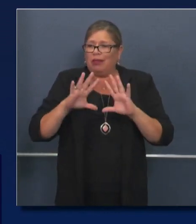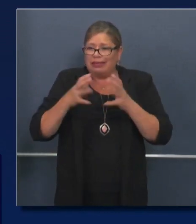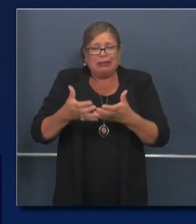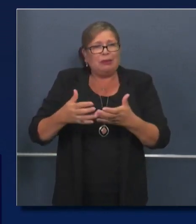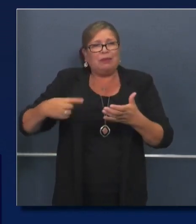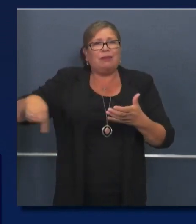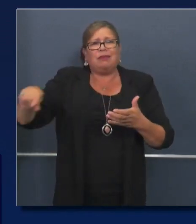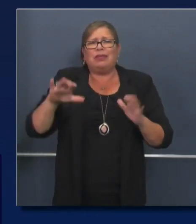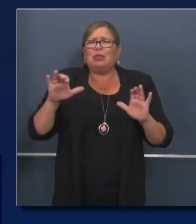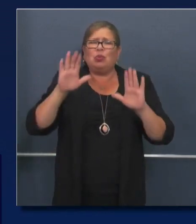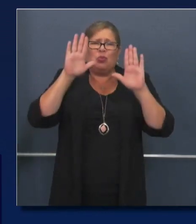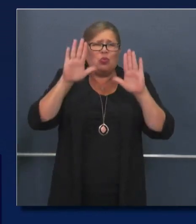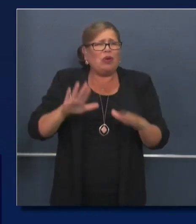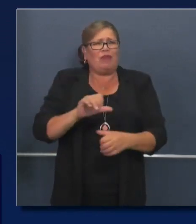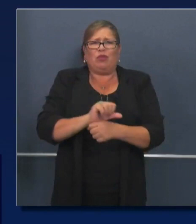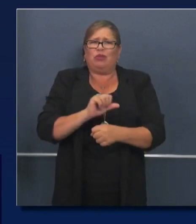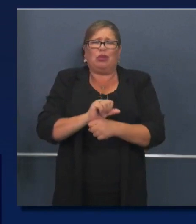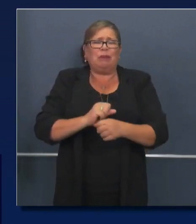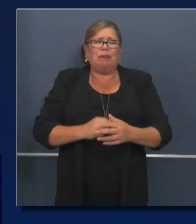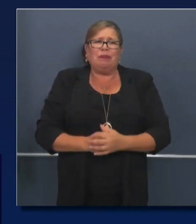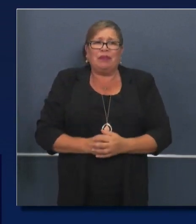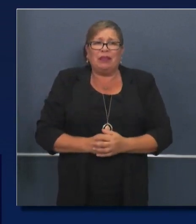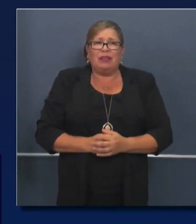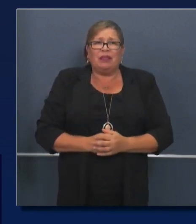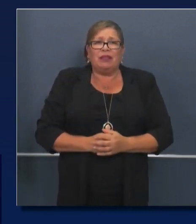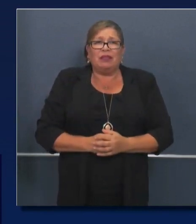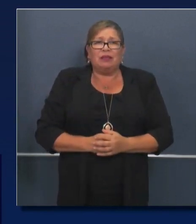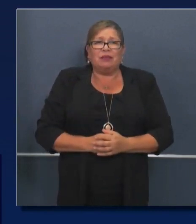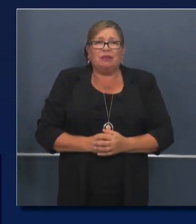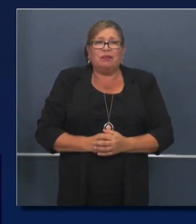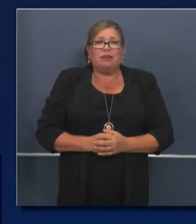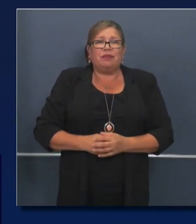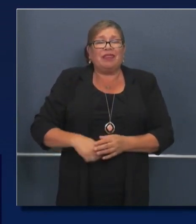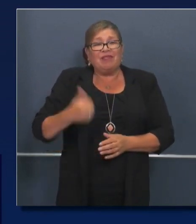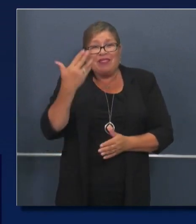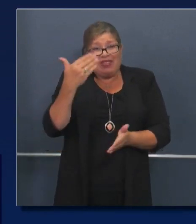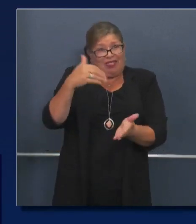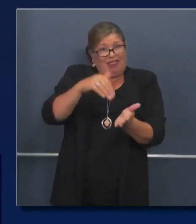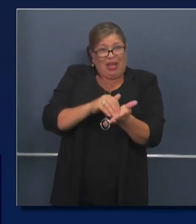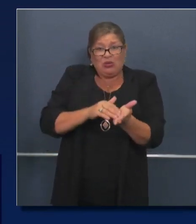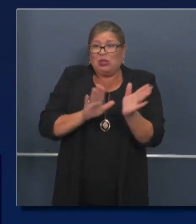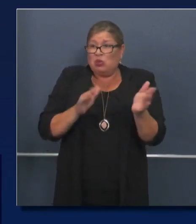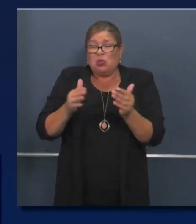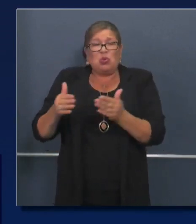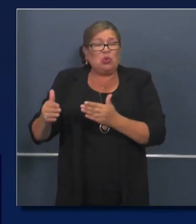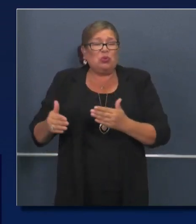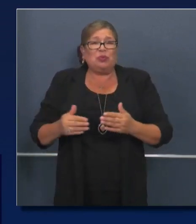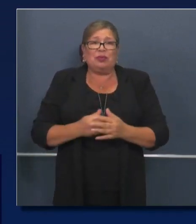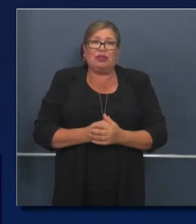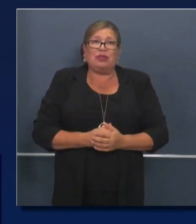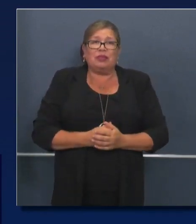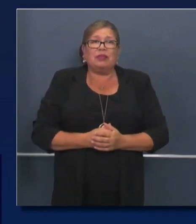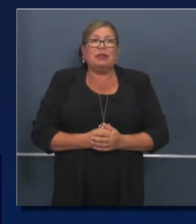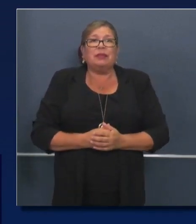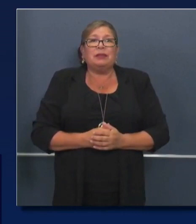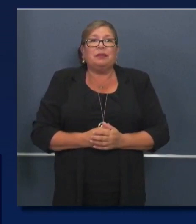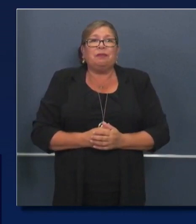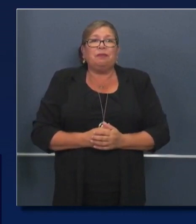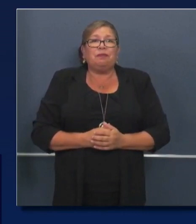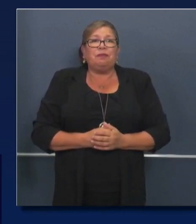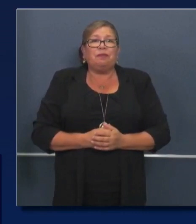incredible work in that space. 50,000 rooms. Remember, we made a commitment. We have to have appropriate hospital surge capacity.